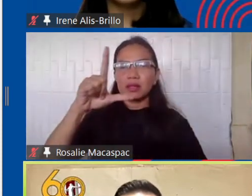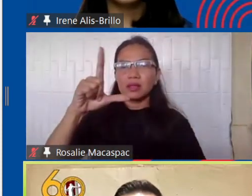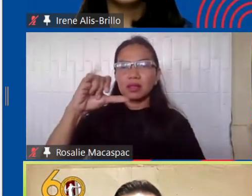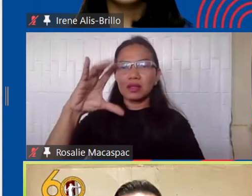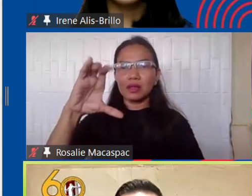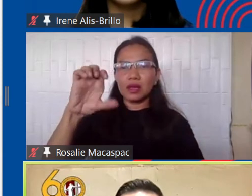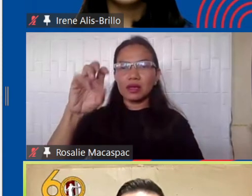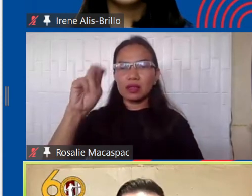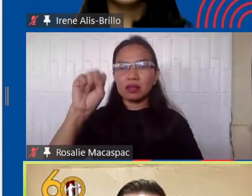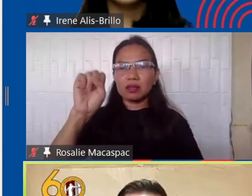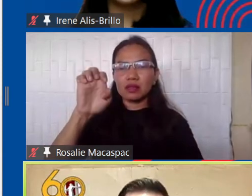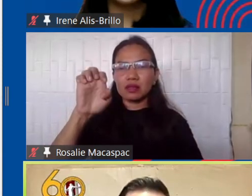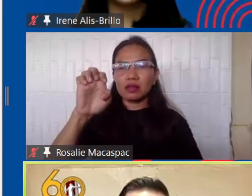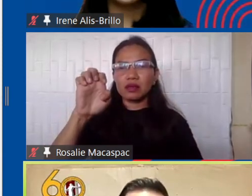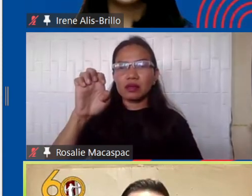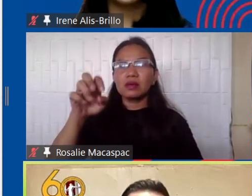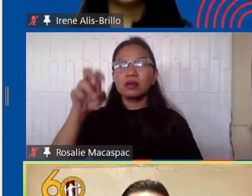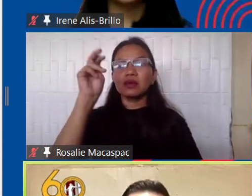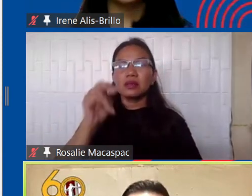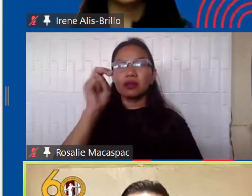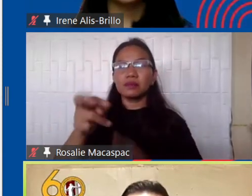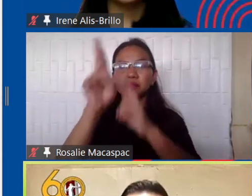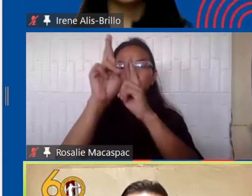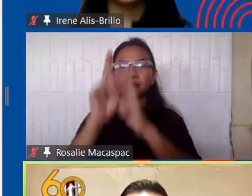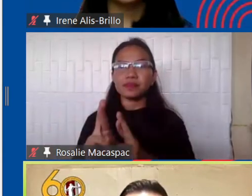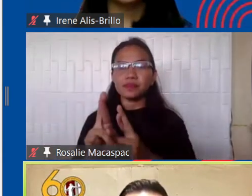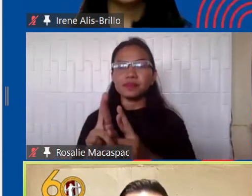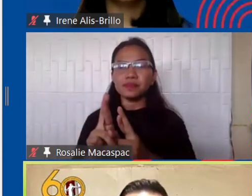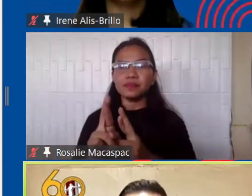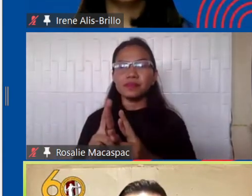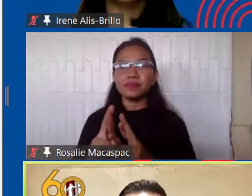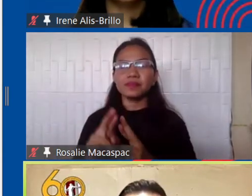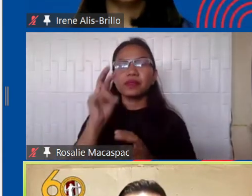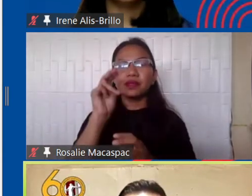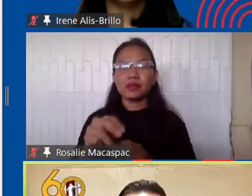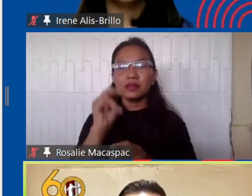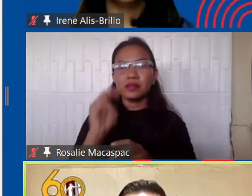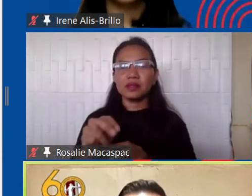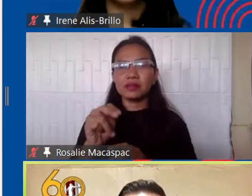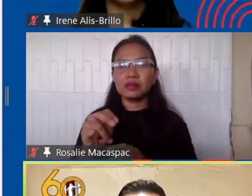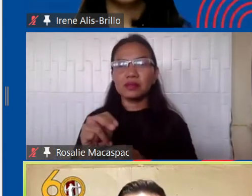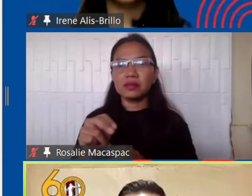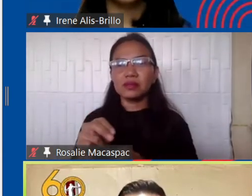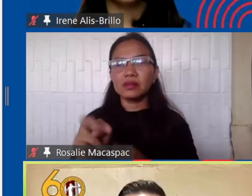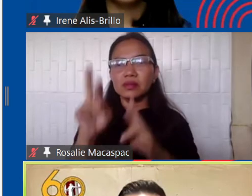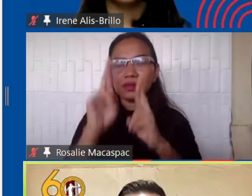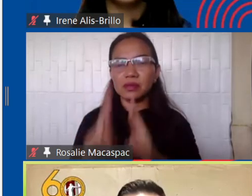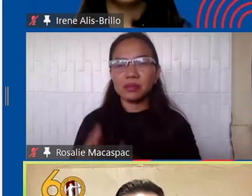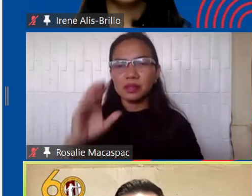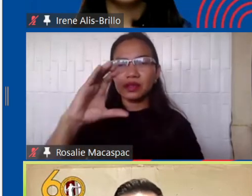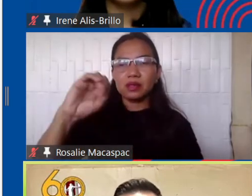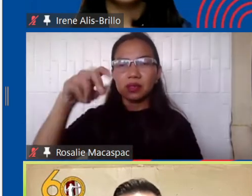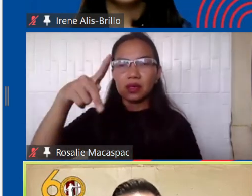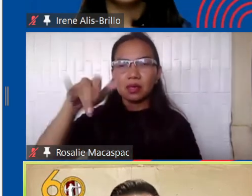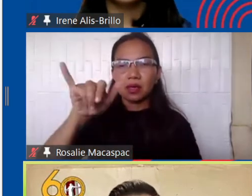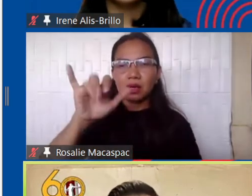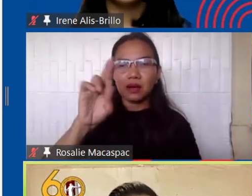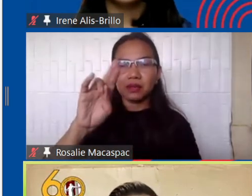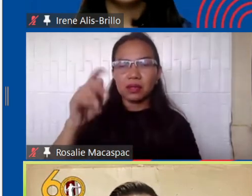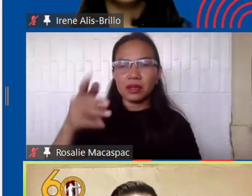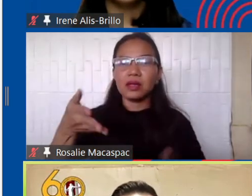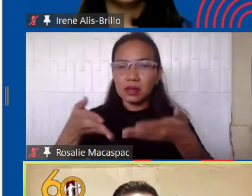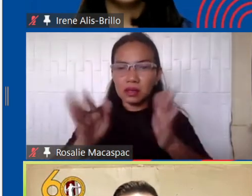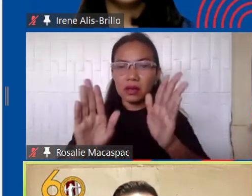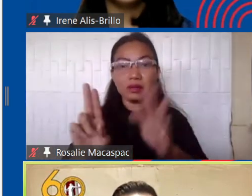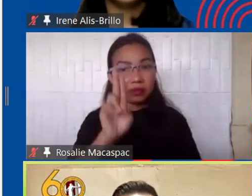then we have to respect that. We need to obtain the copyright's permission if we are allowed to use